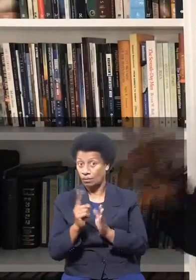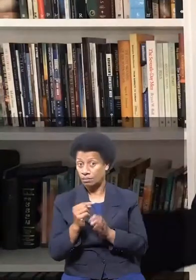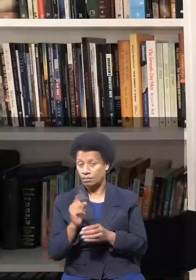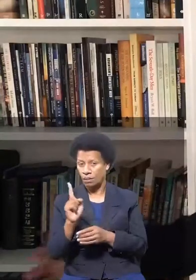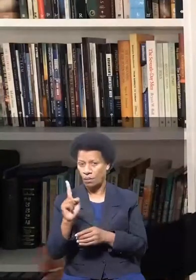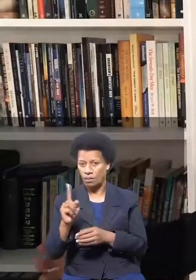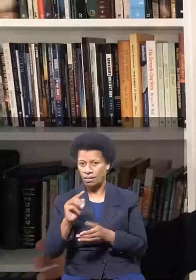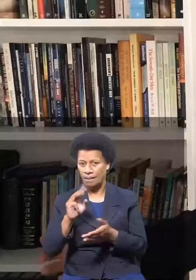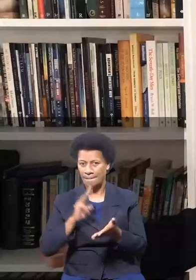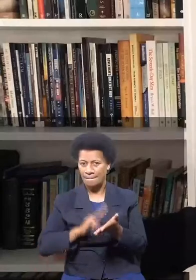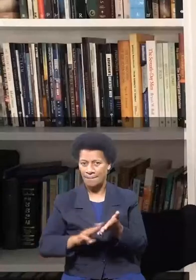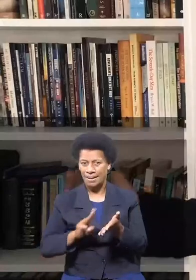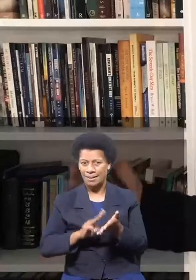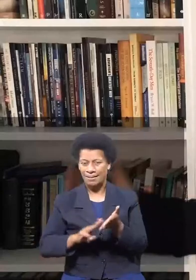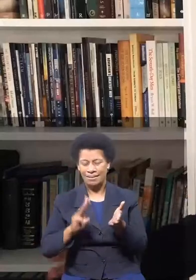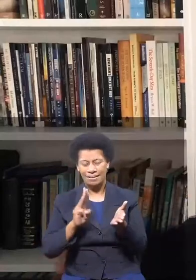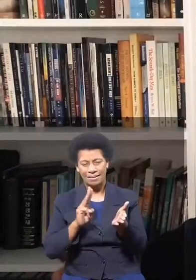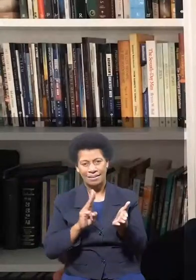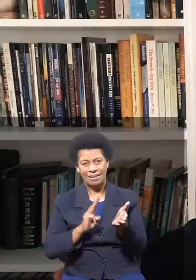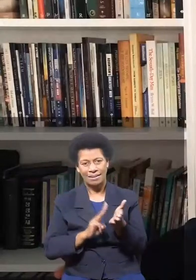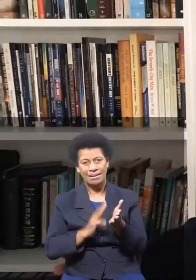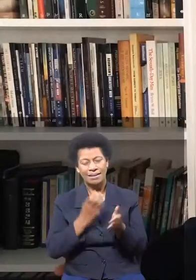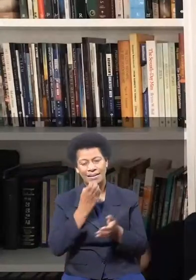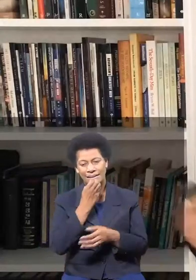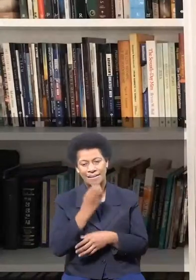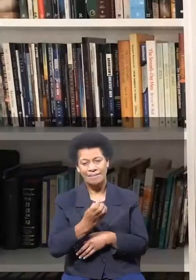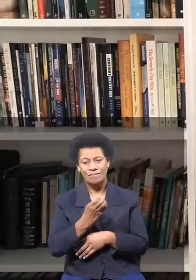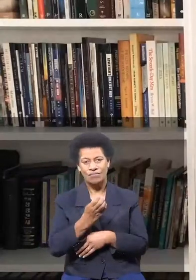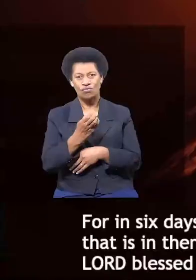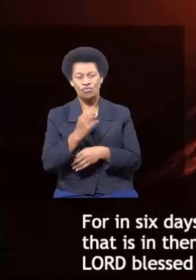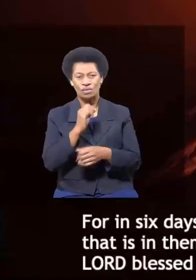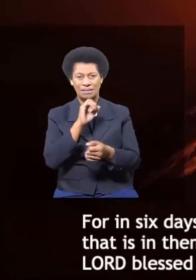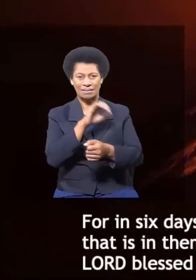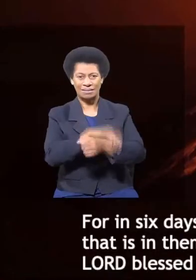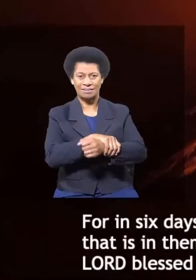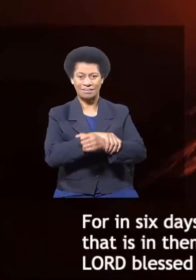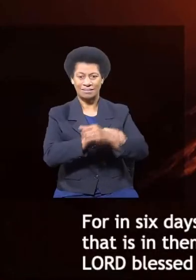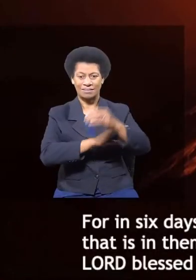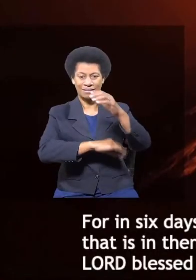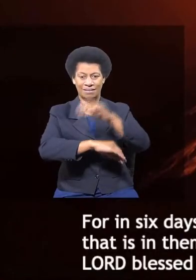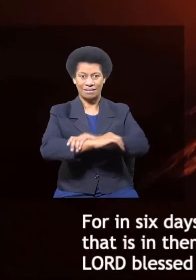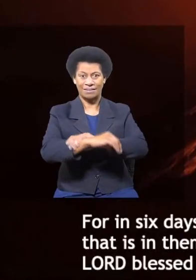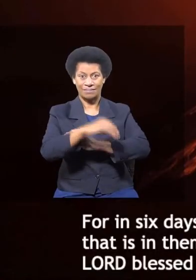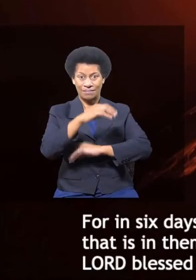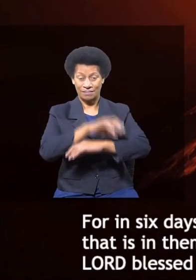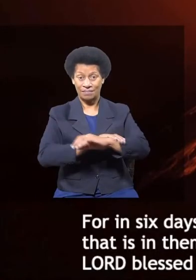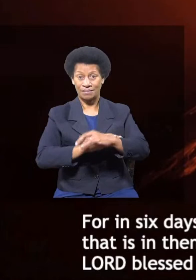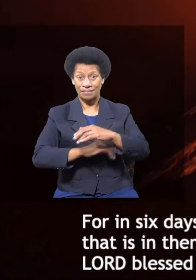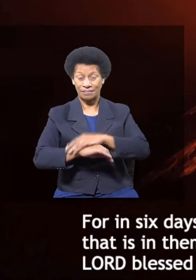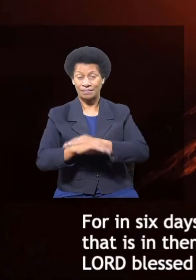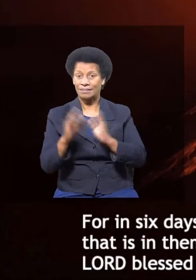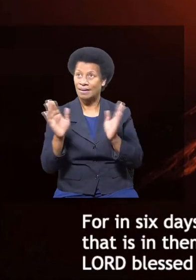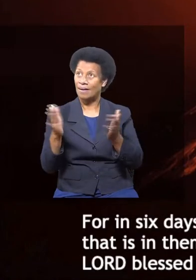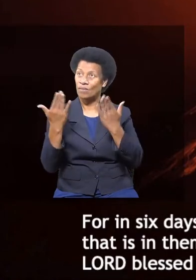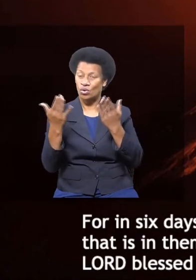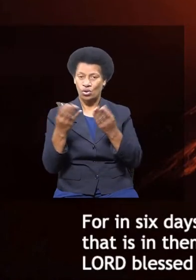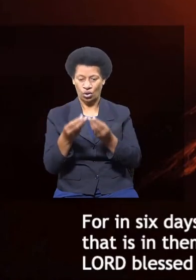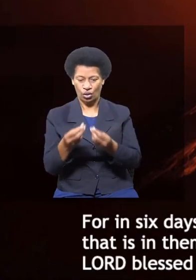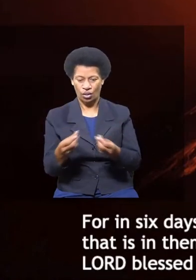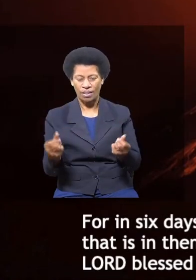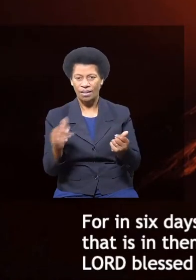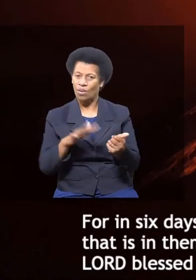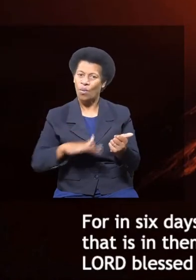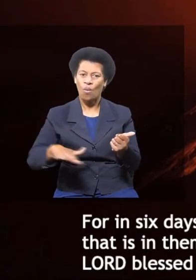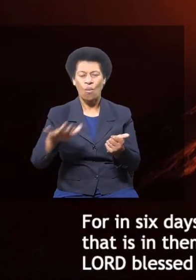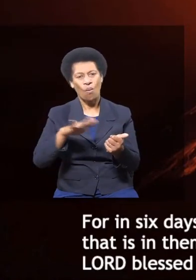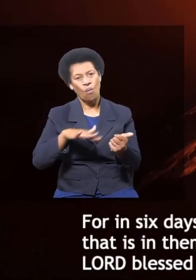that 1 million Hebrew slaves, he said to them, "For in 6 days the Lord made heaven and earth, the sea and